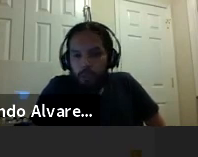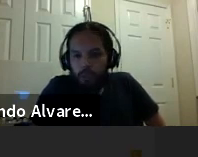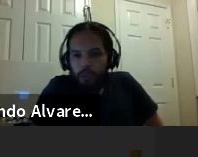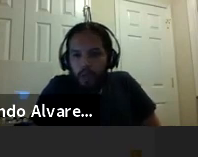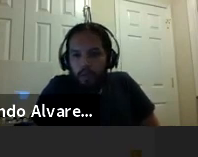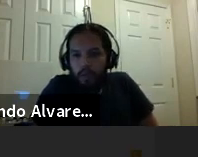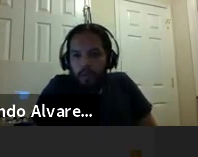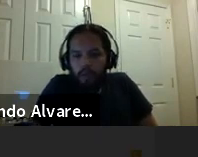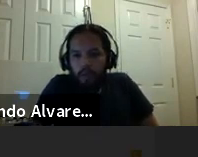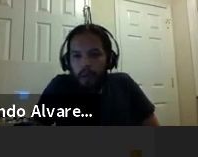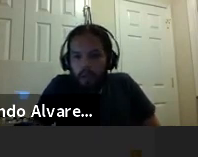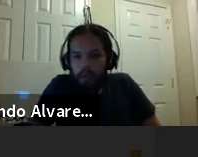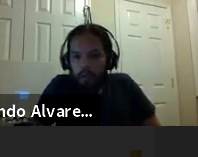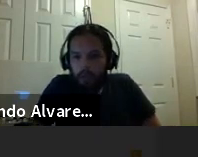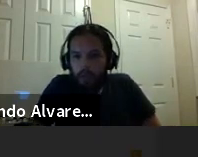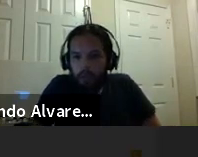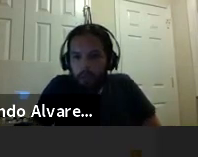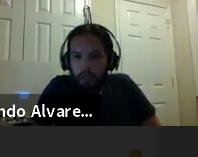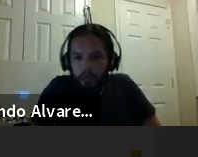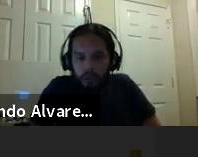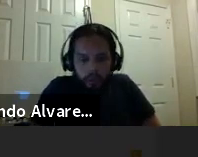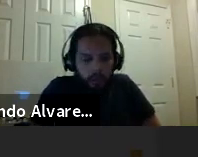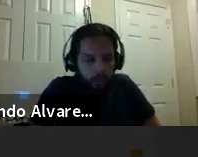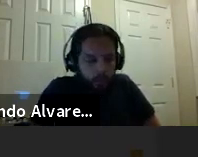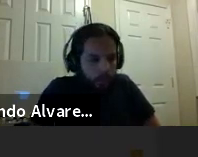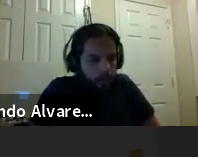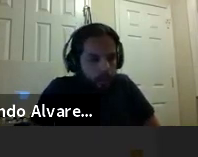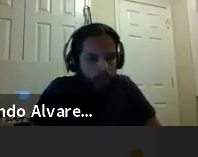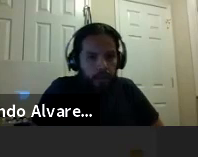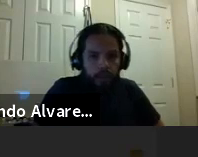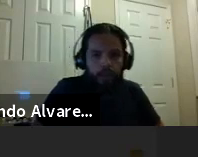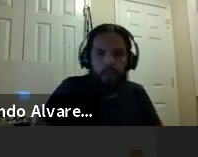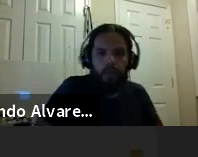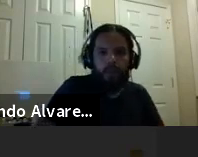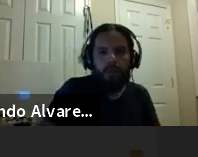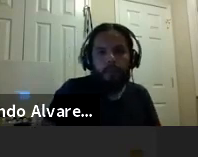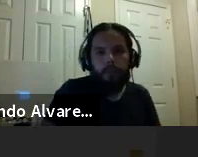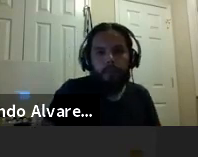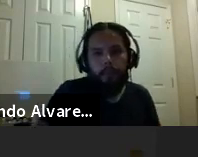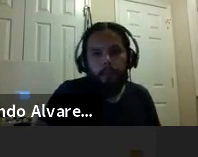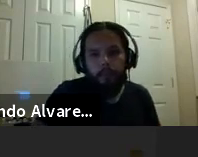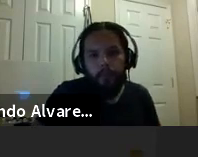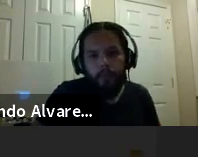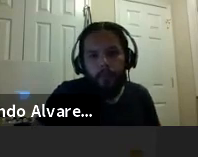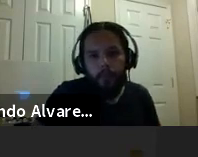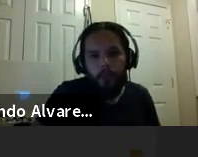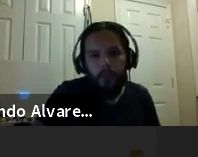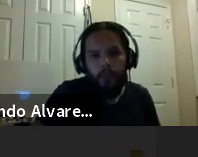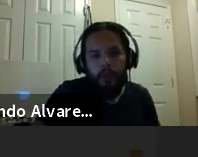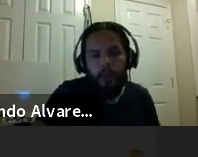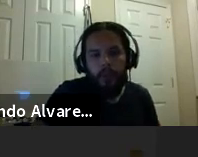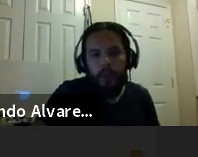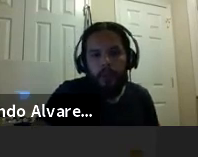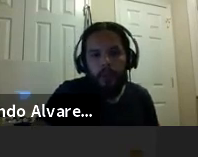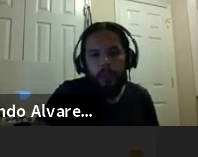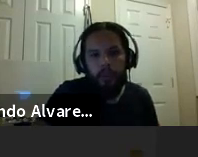So just to have the the mural for $4,500, would that be something that you would be able to do? I did the